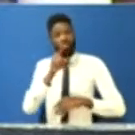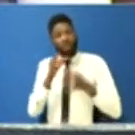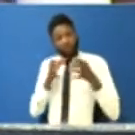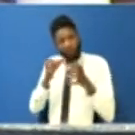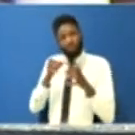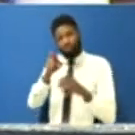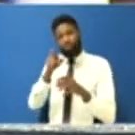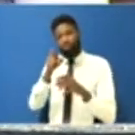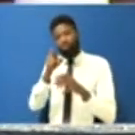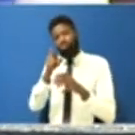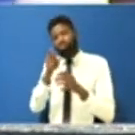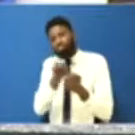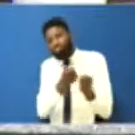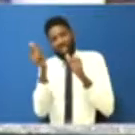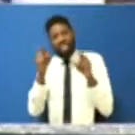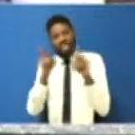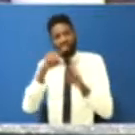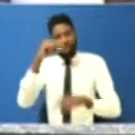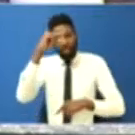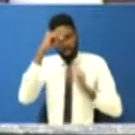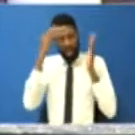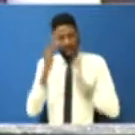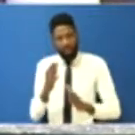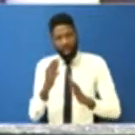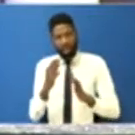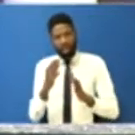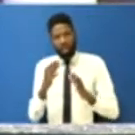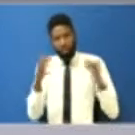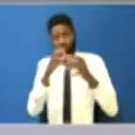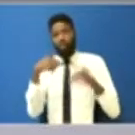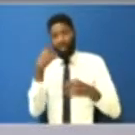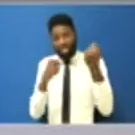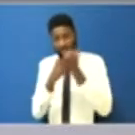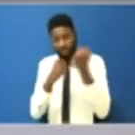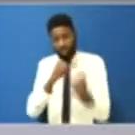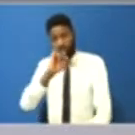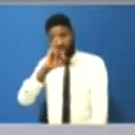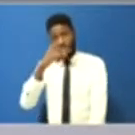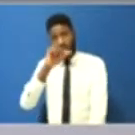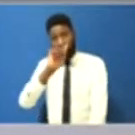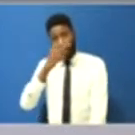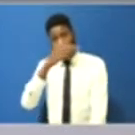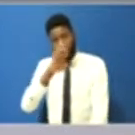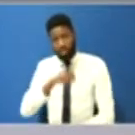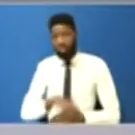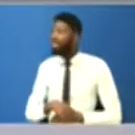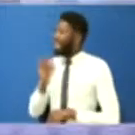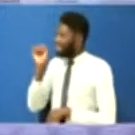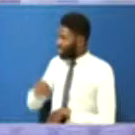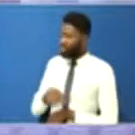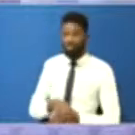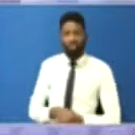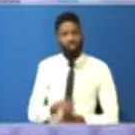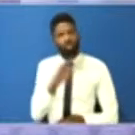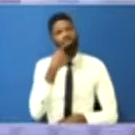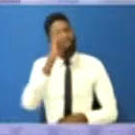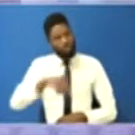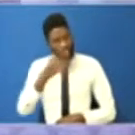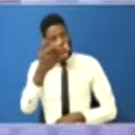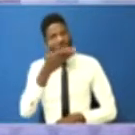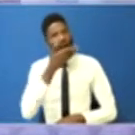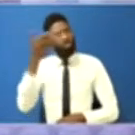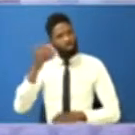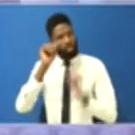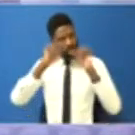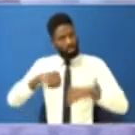for the position of governor are behind your competitor yes what do you say about that you have an opportunity to respond